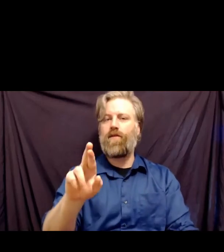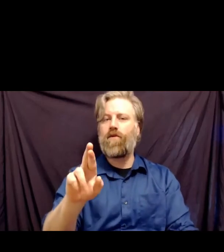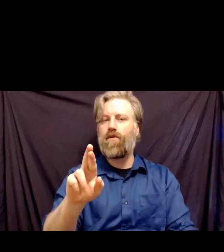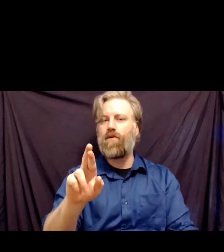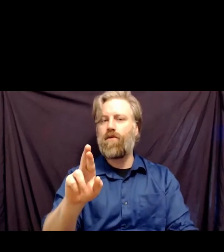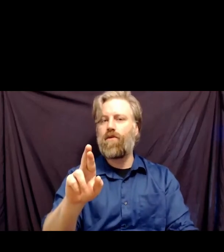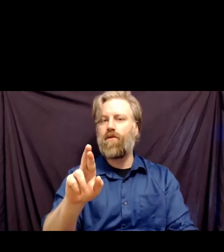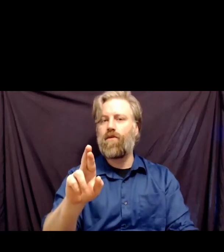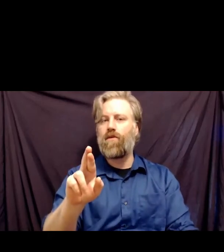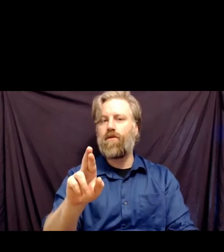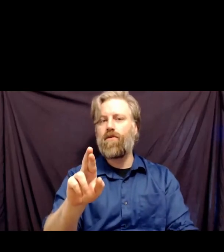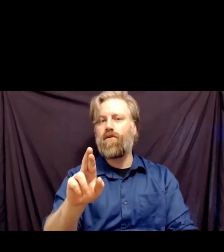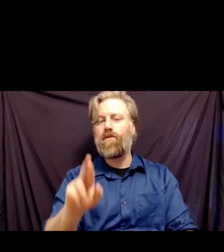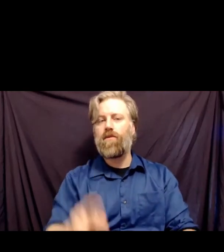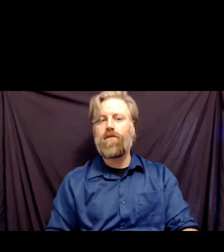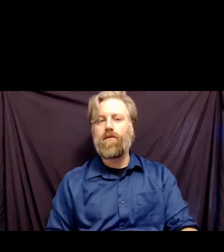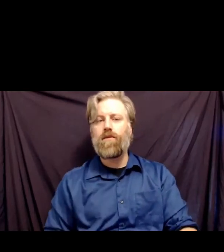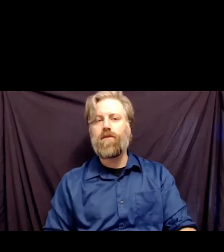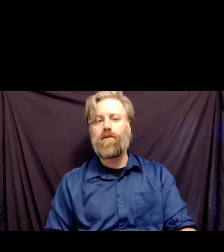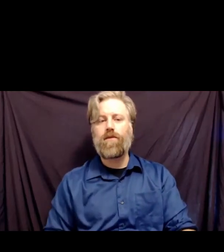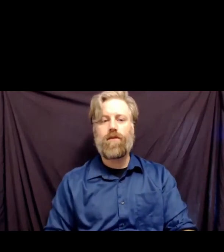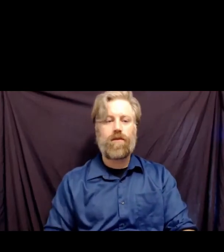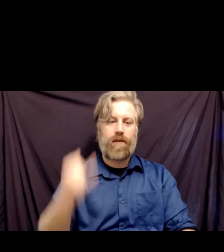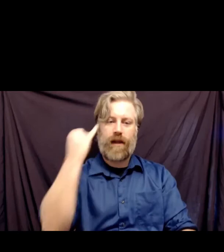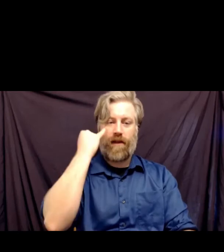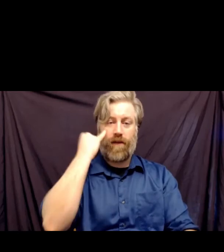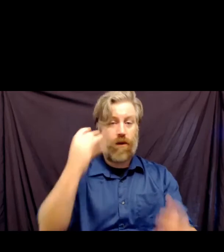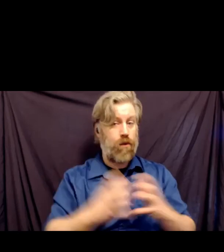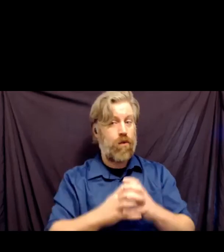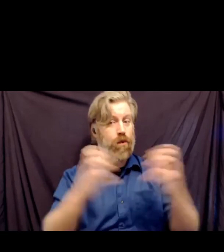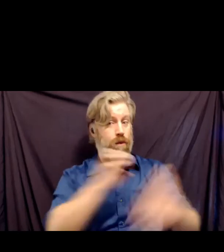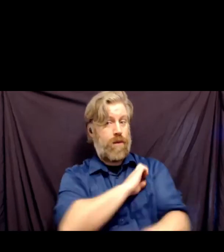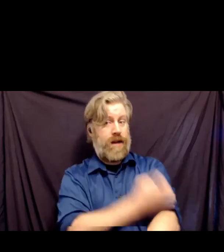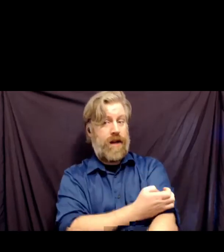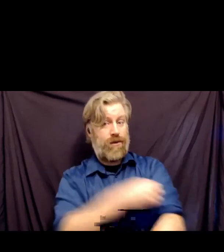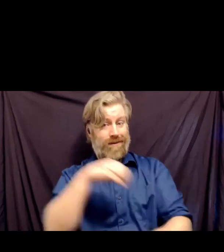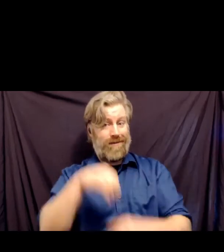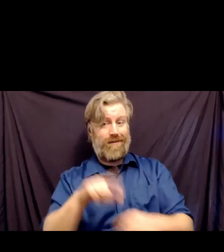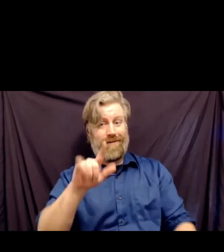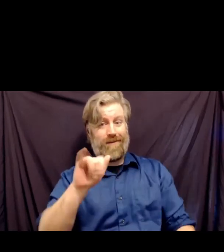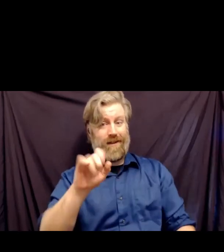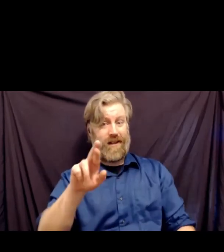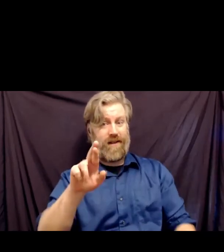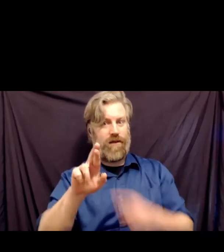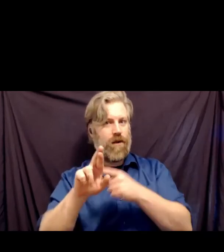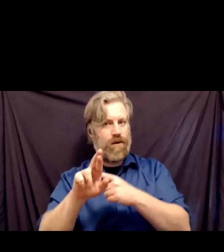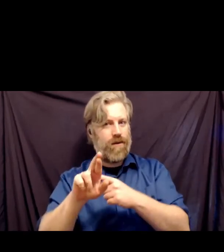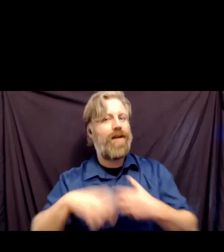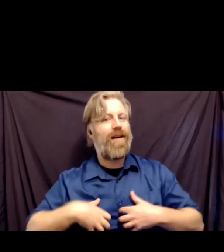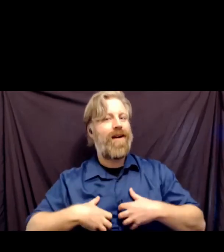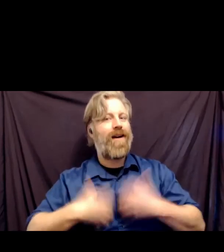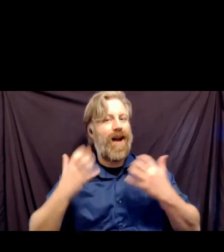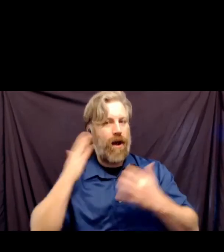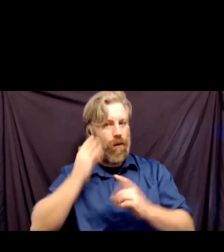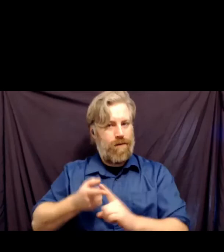Now, when we have too much energy in the liver, that's where we carry anger. And